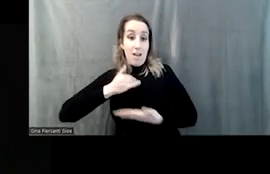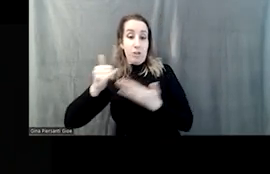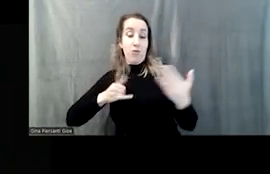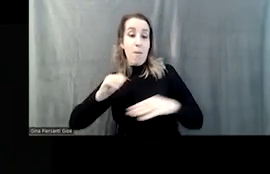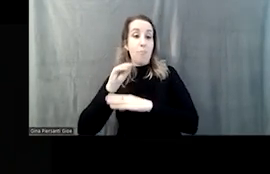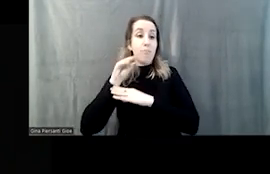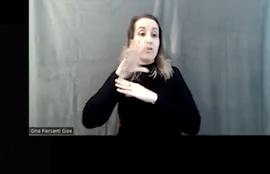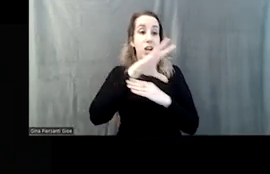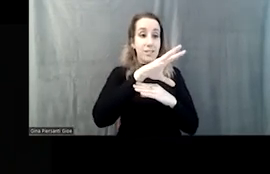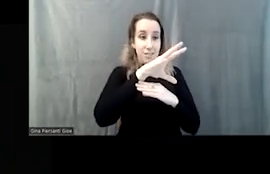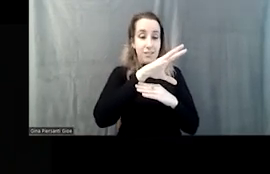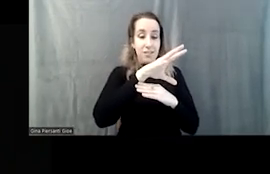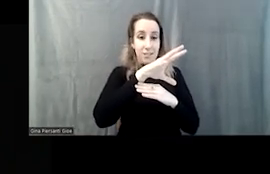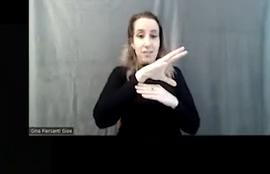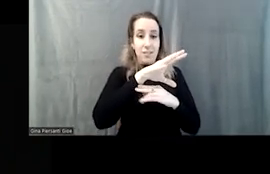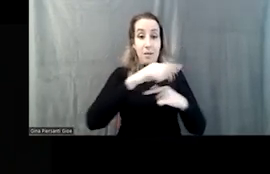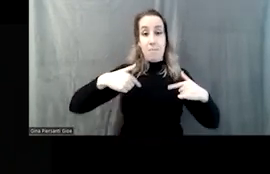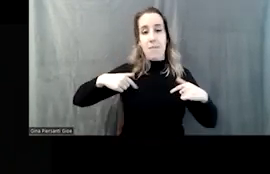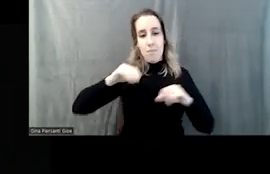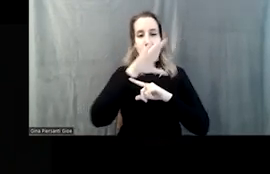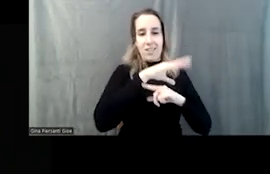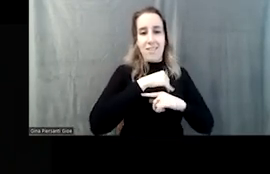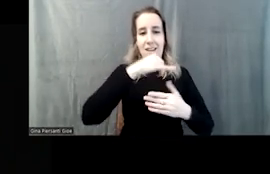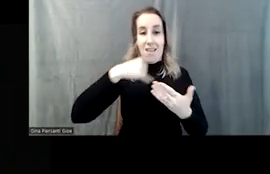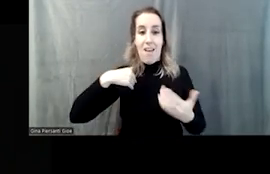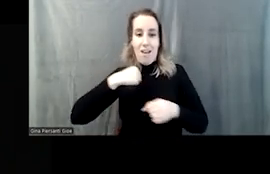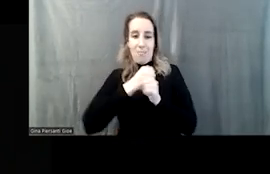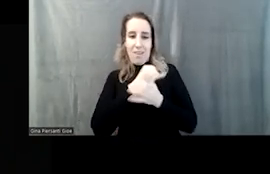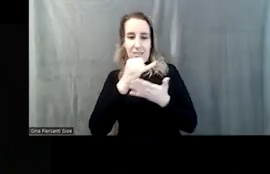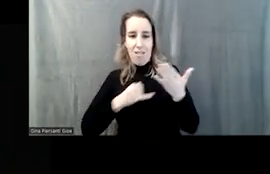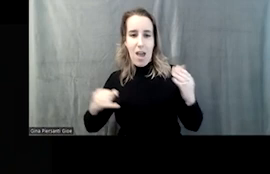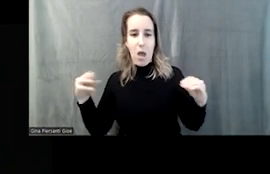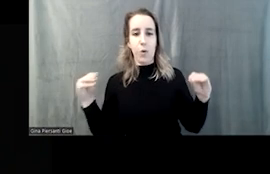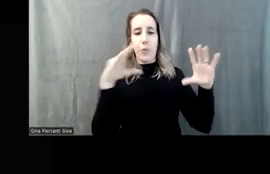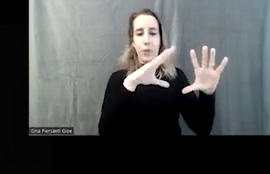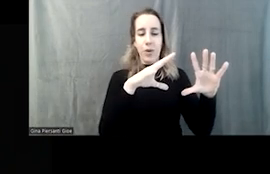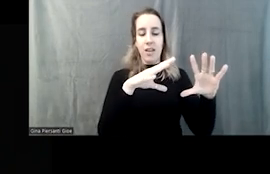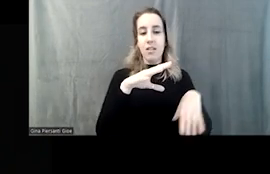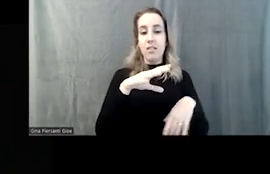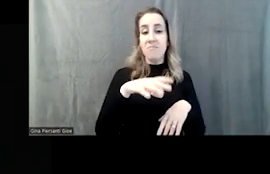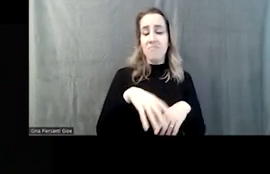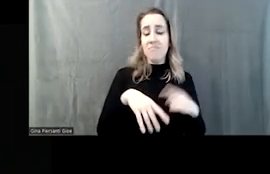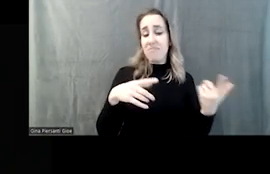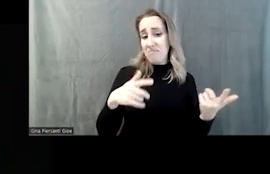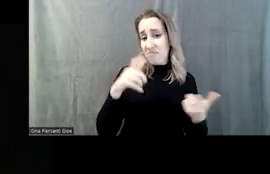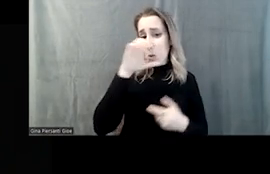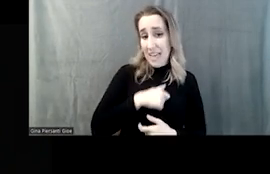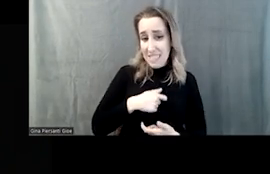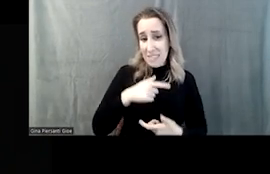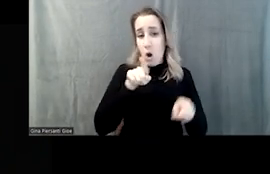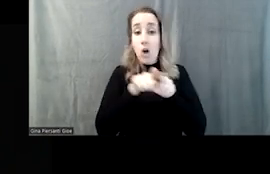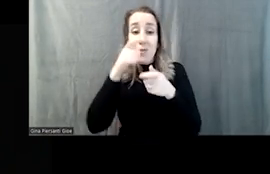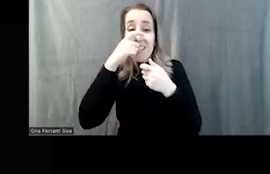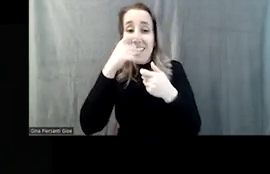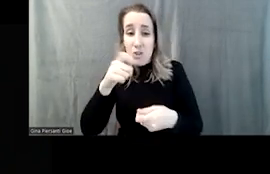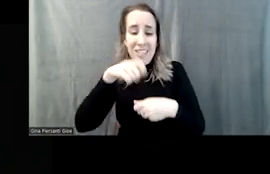and also was making these lines. And so I guess the other thing is I'm really interested in mark making or lines, and